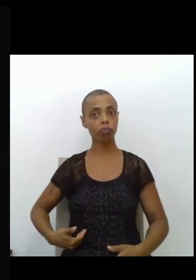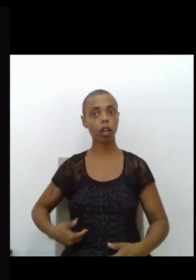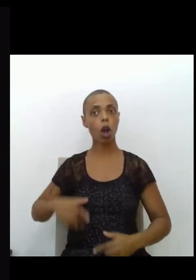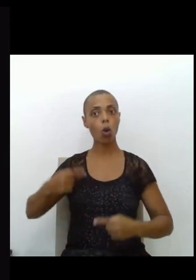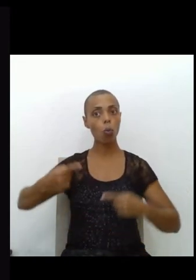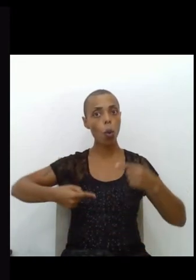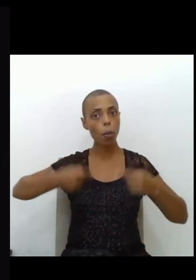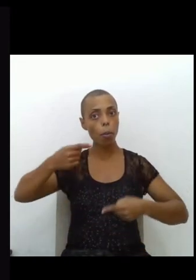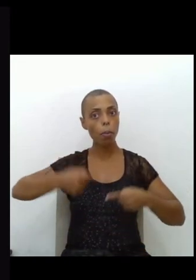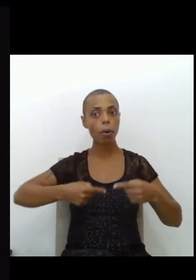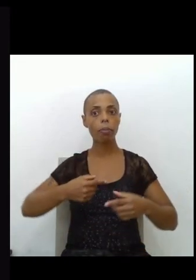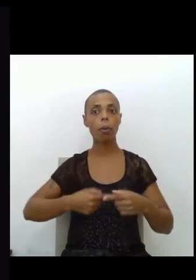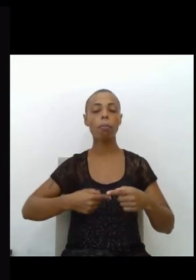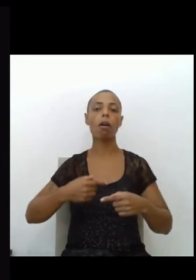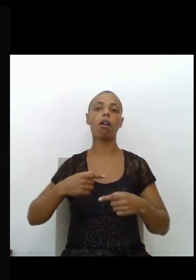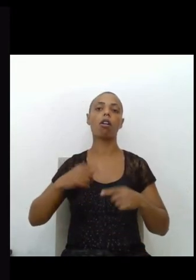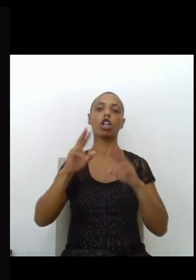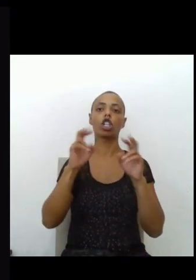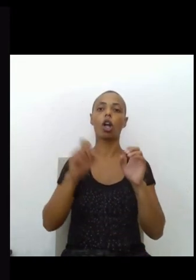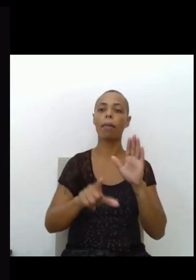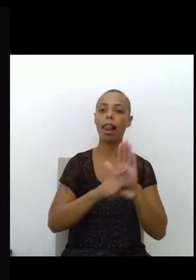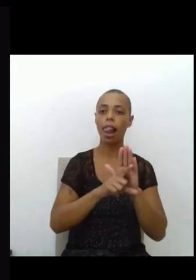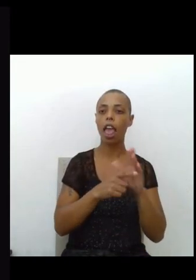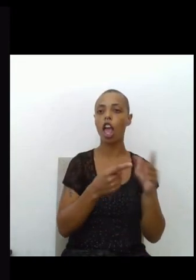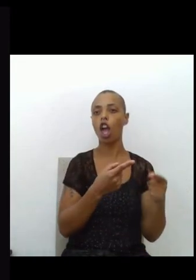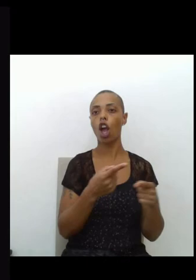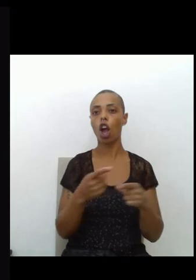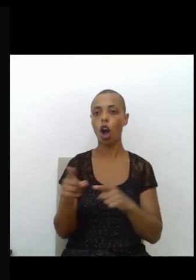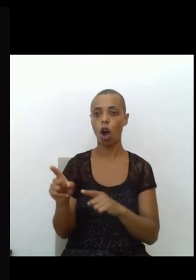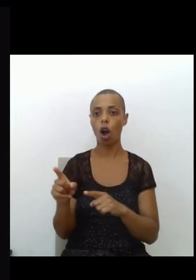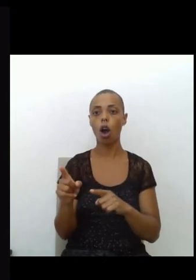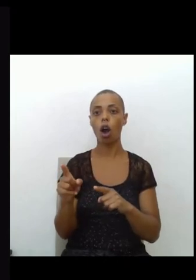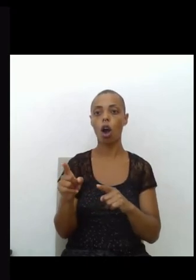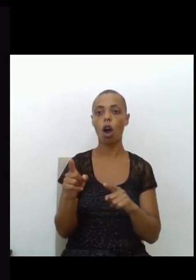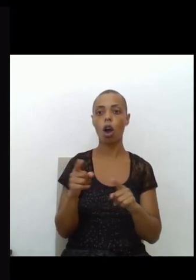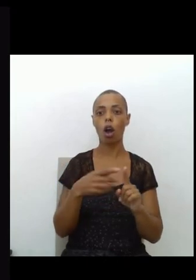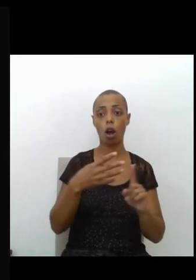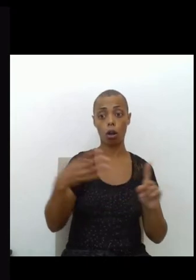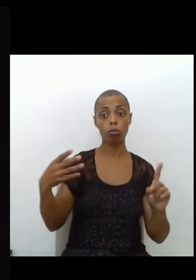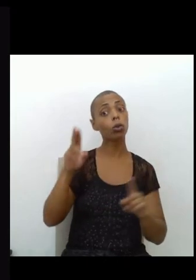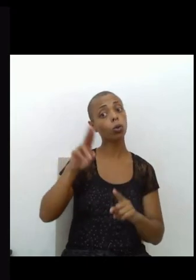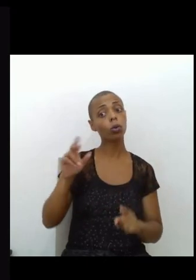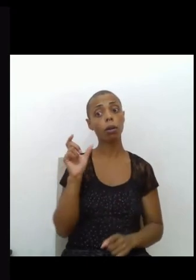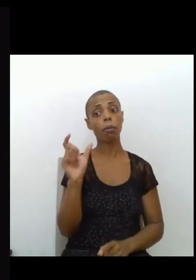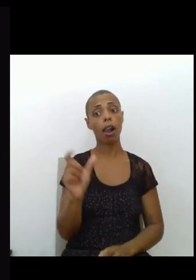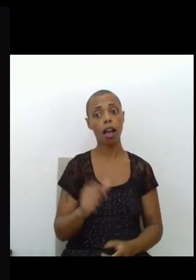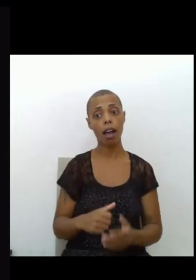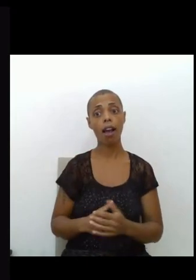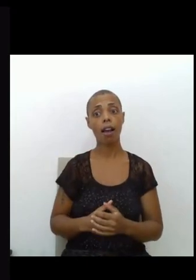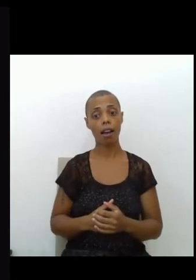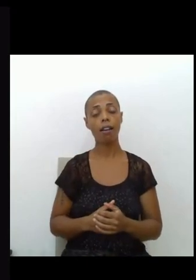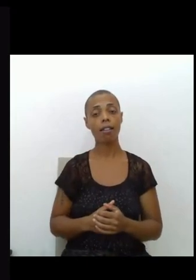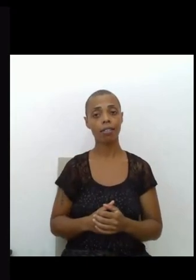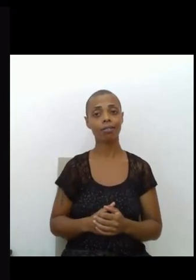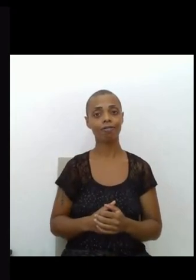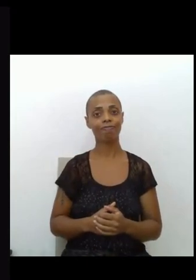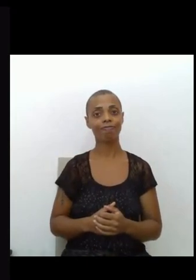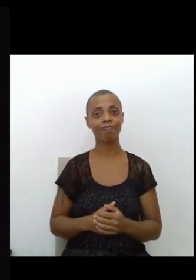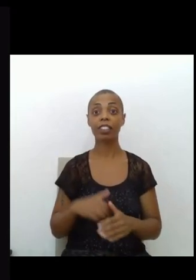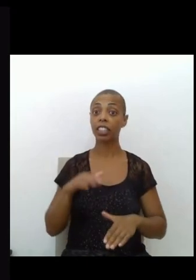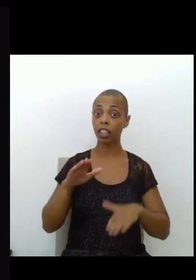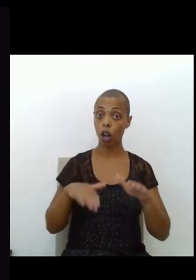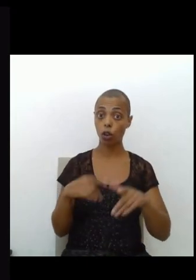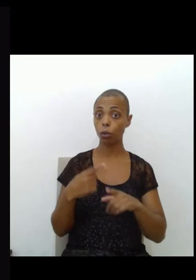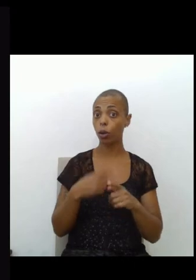we're using the term uh perhaps not even knowing its full context how it comes up